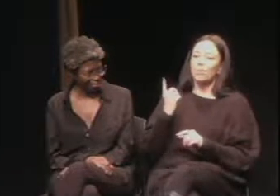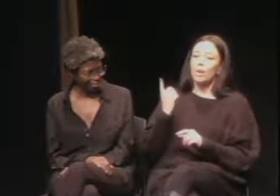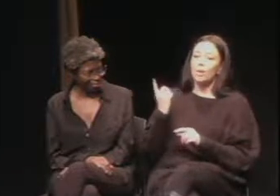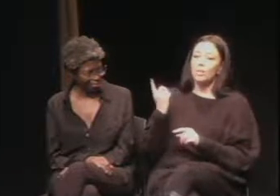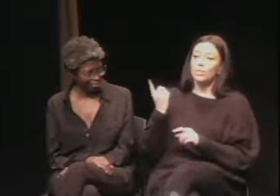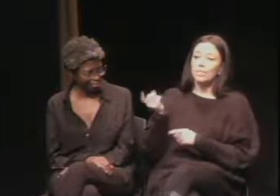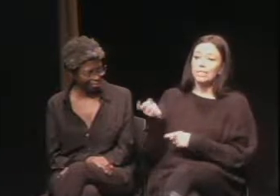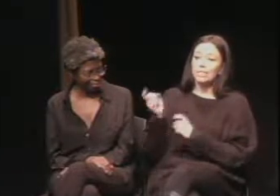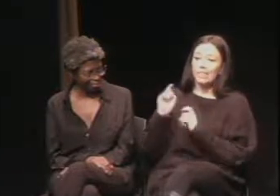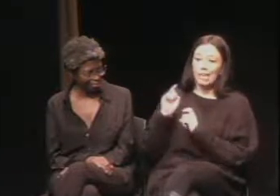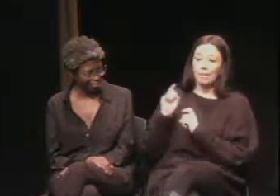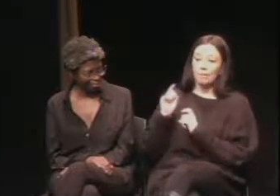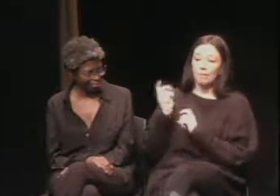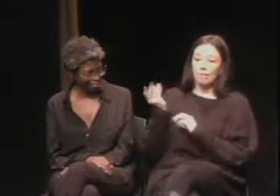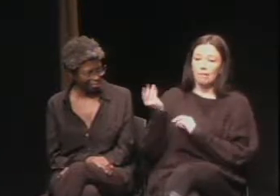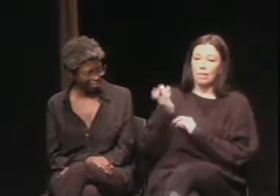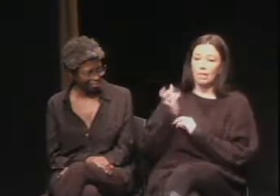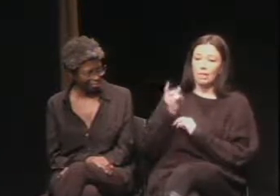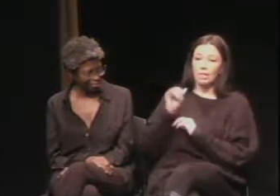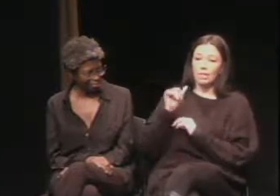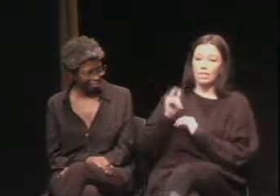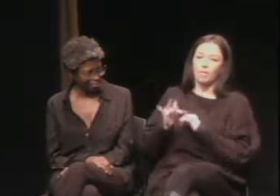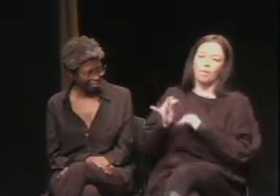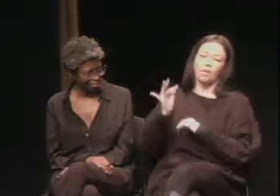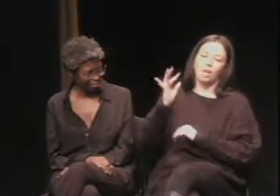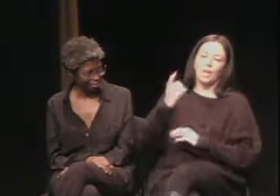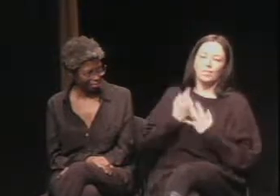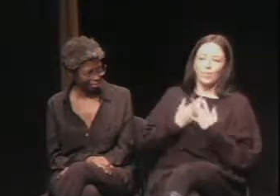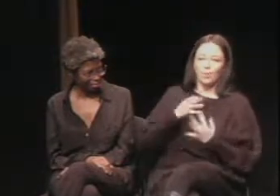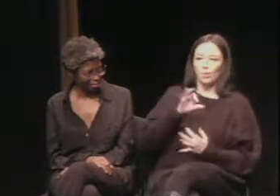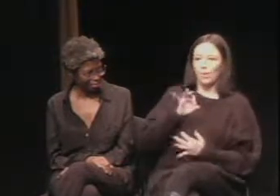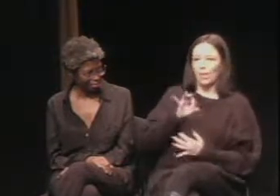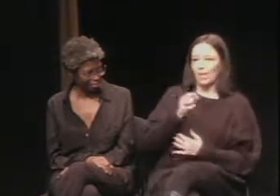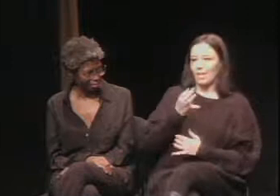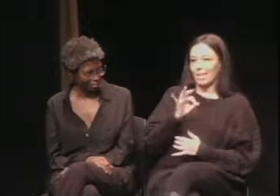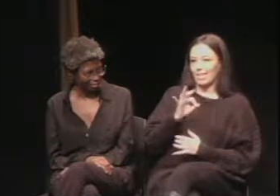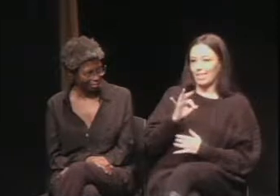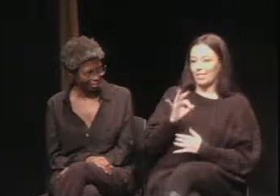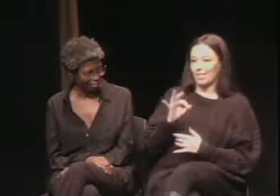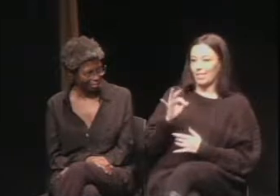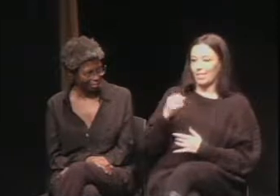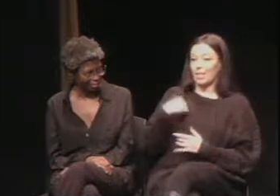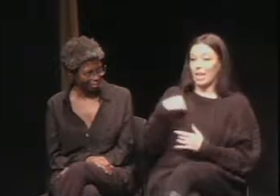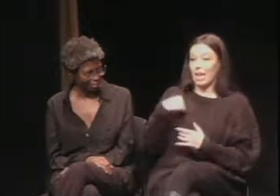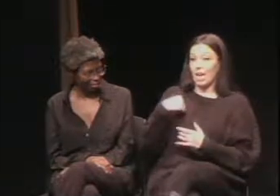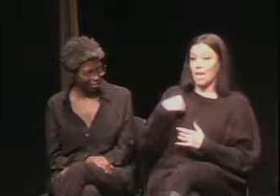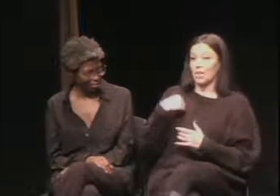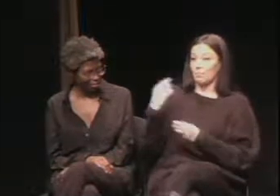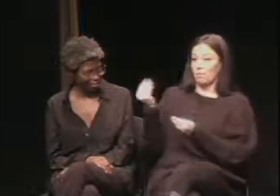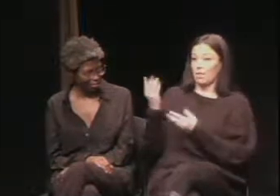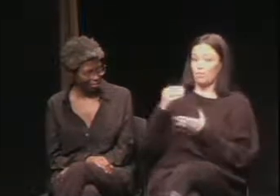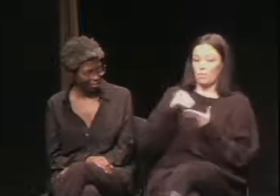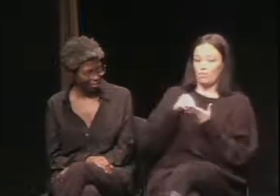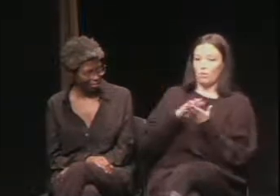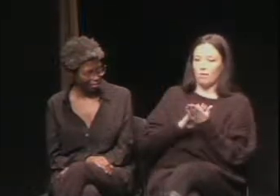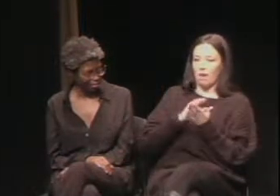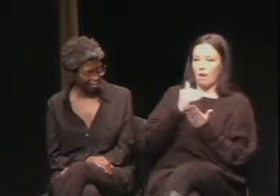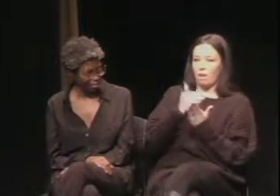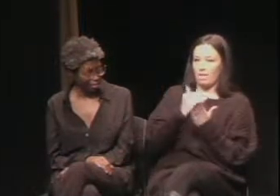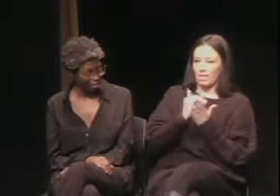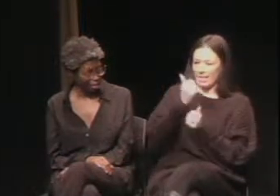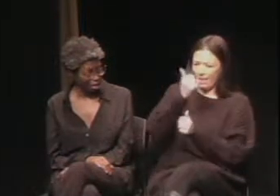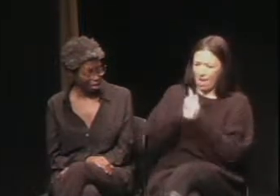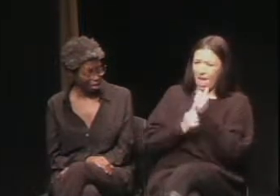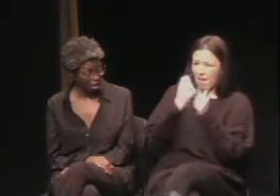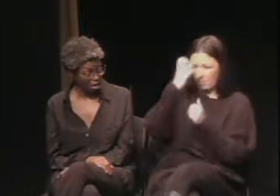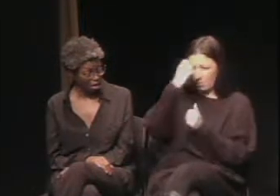things that she gave me as a tip way back, I started in 2019. She had me write down a list of every memory in